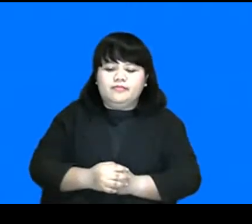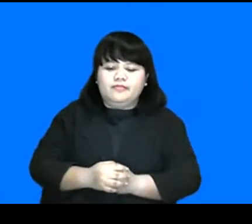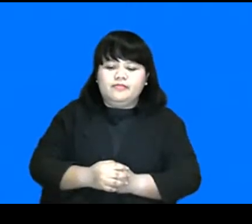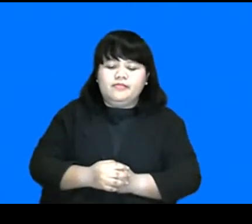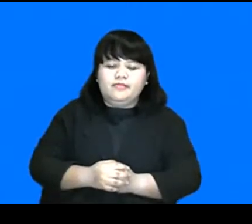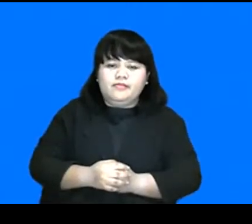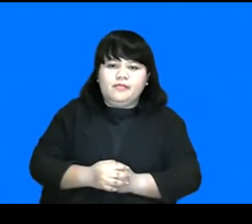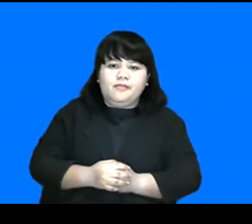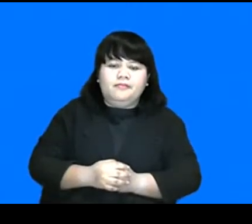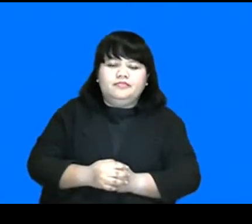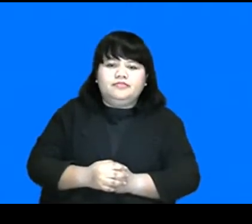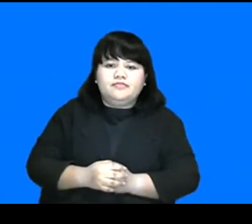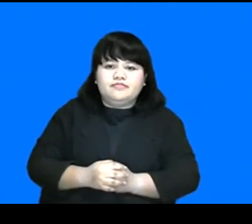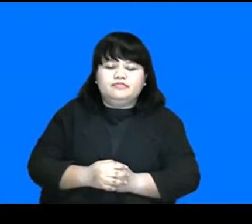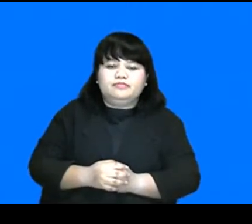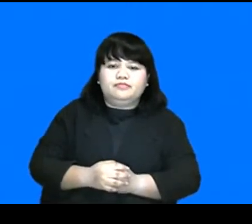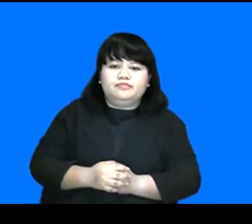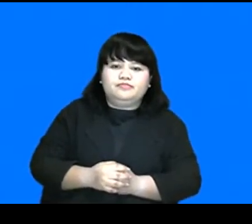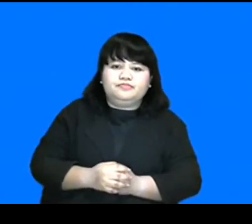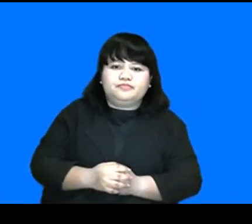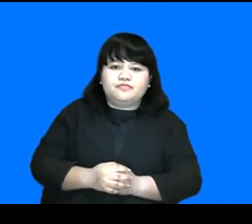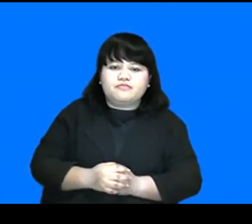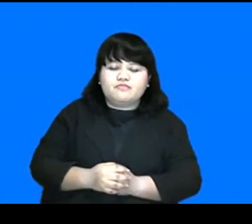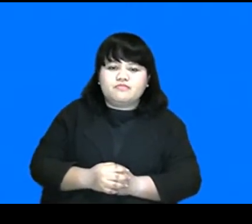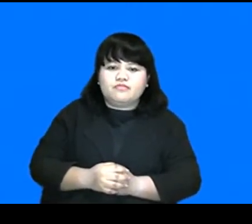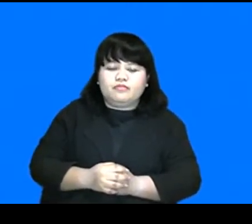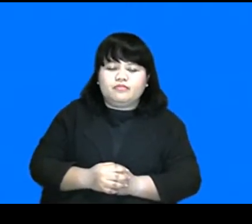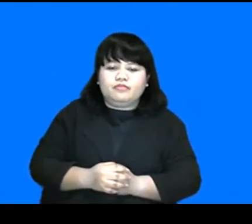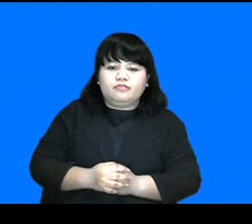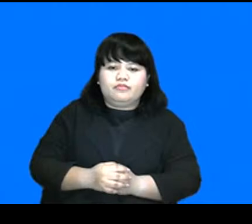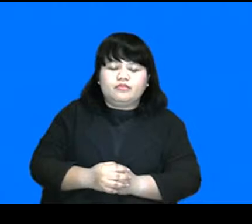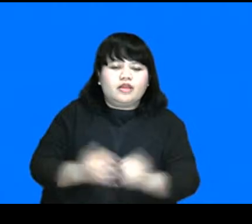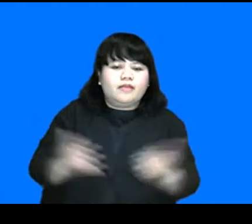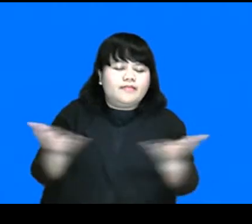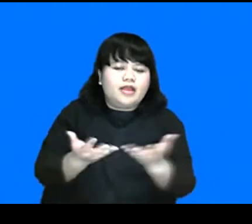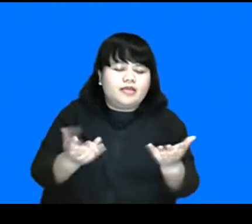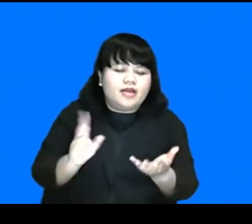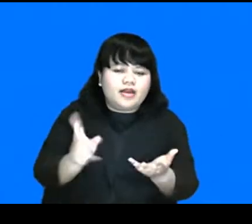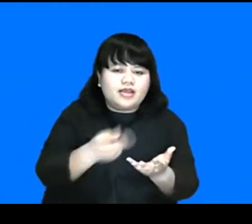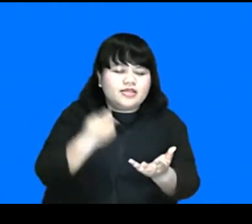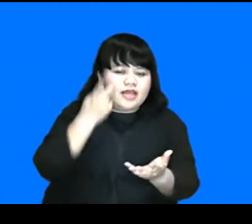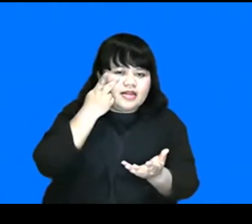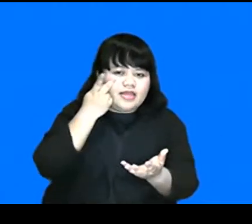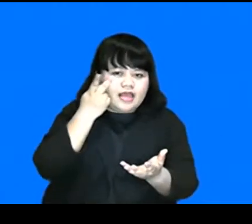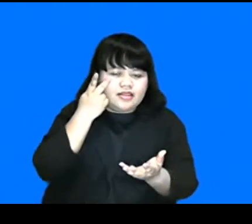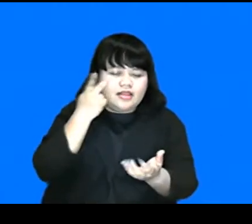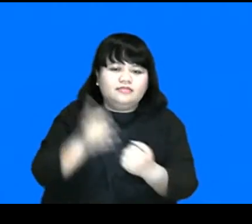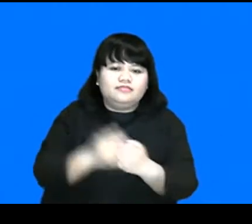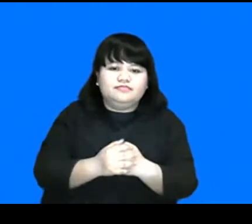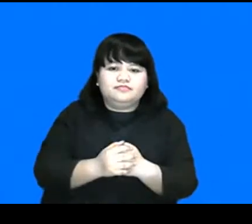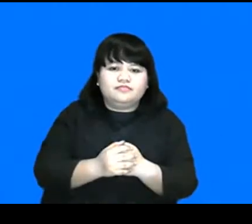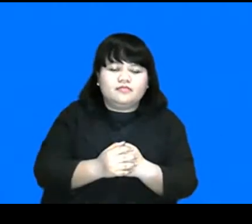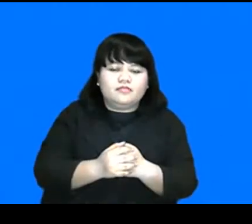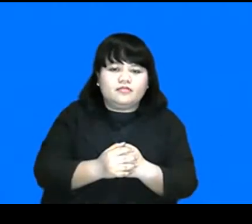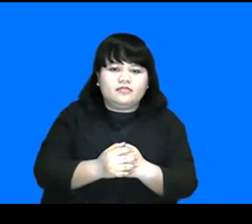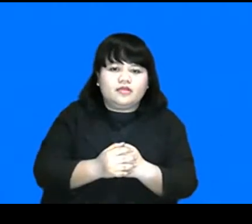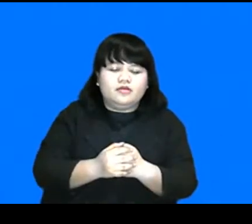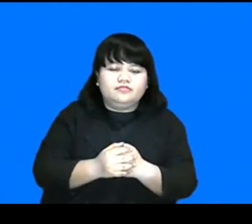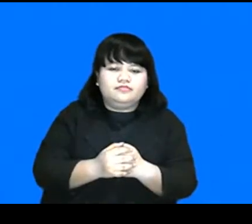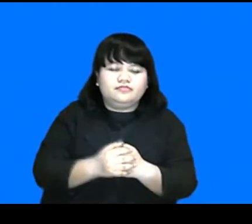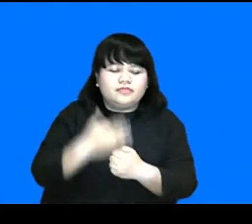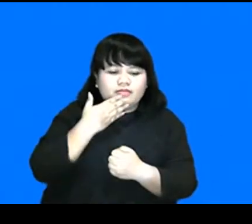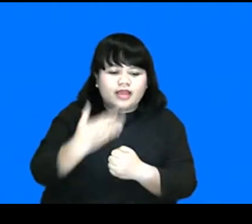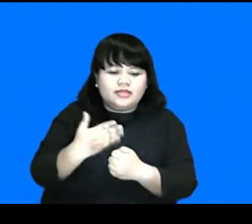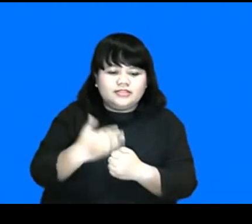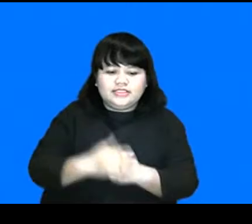like how will you think about the public relation in it like that? Thank you. Thank you. I